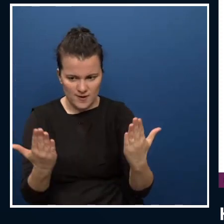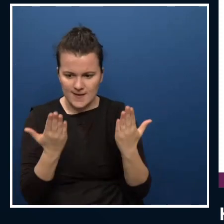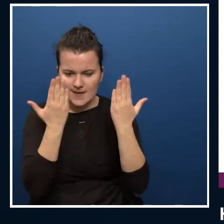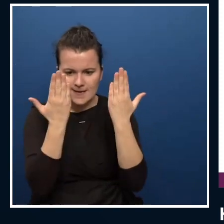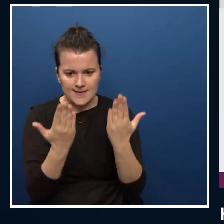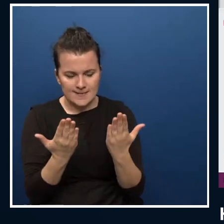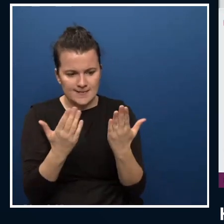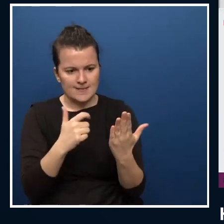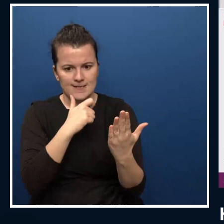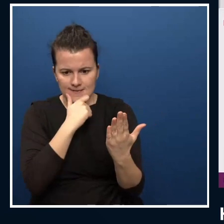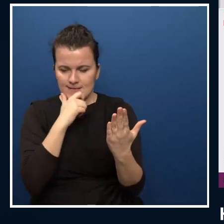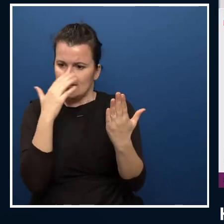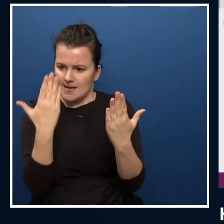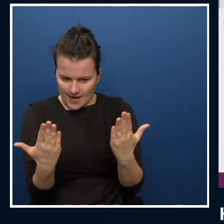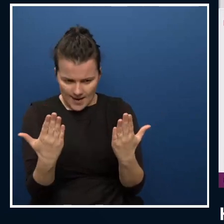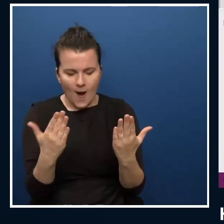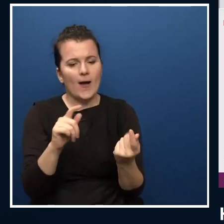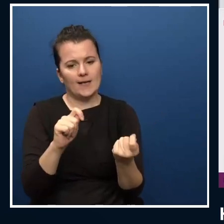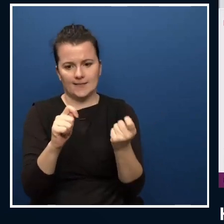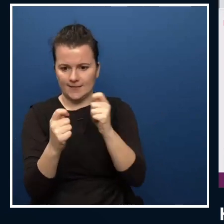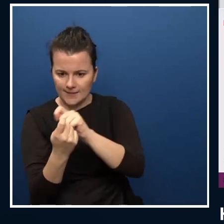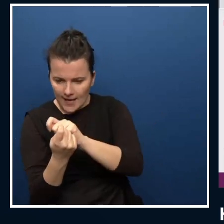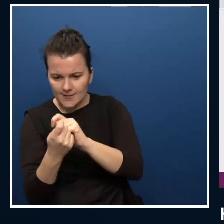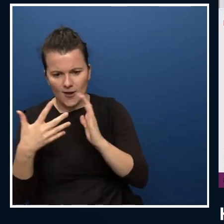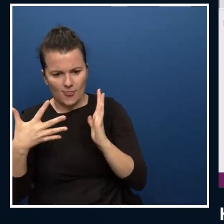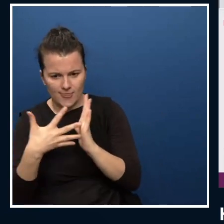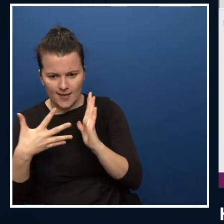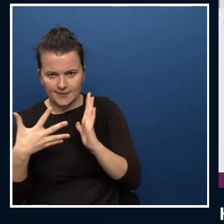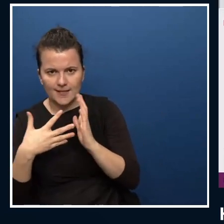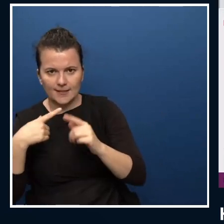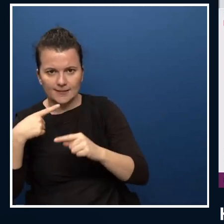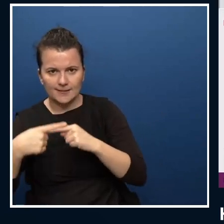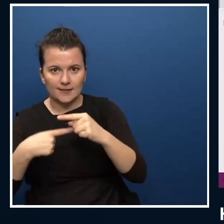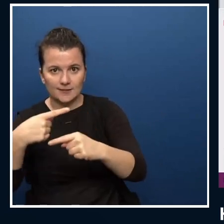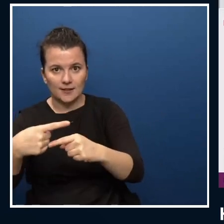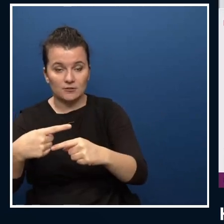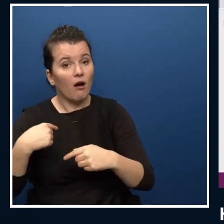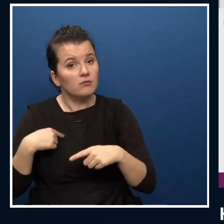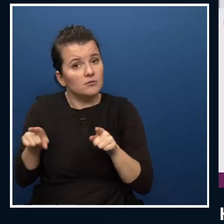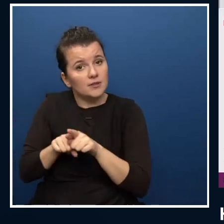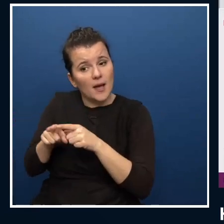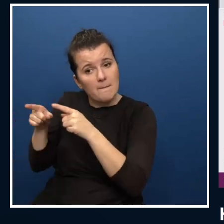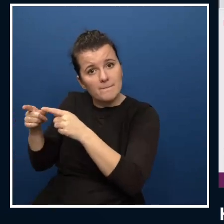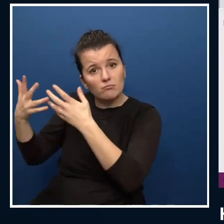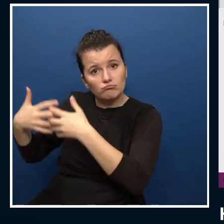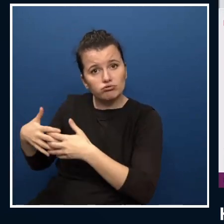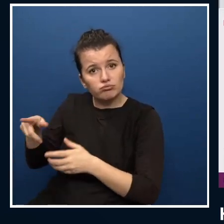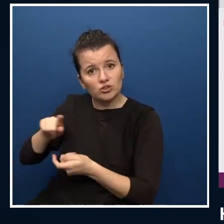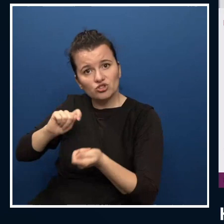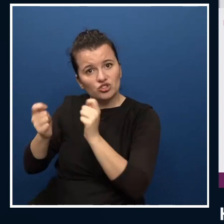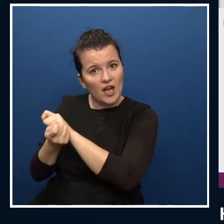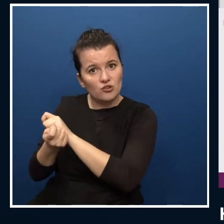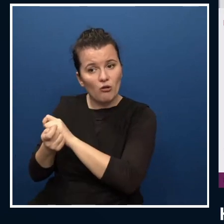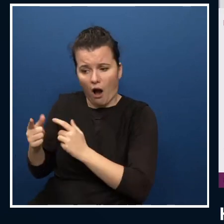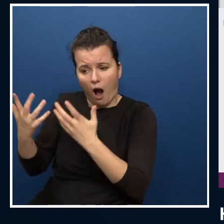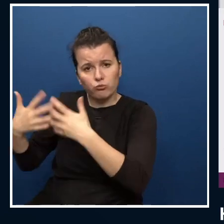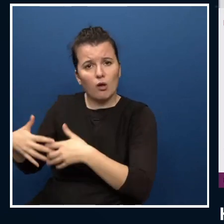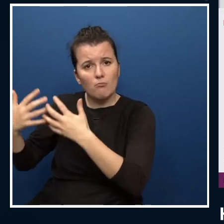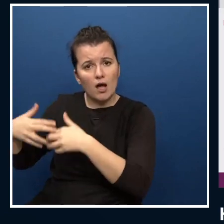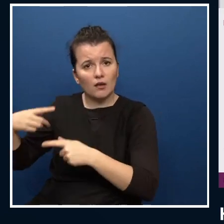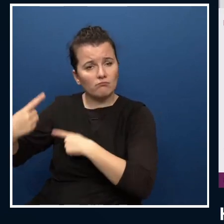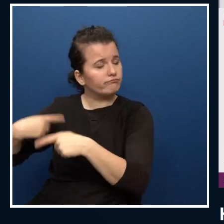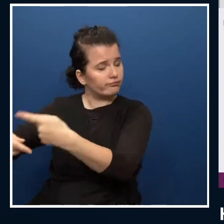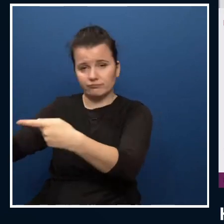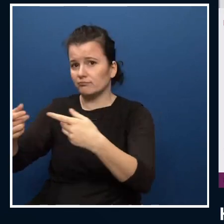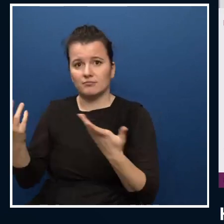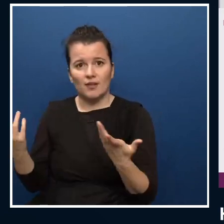tests. Well, I did run some tests. It's automatic. So all the boring human stuff happened. I